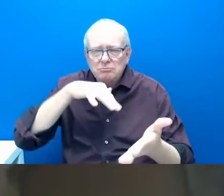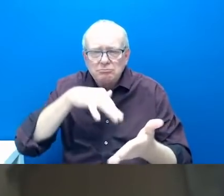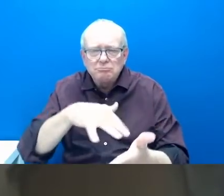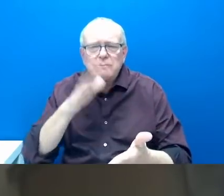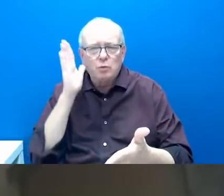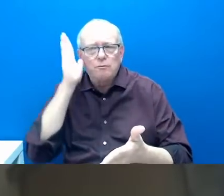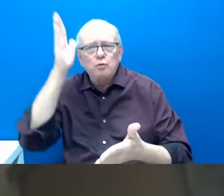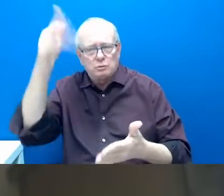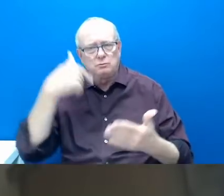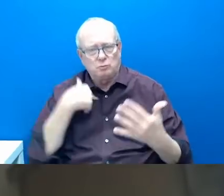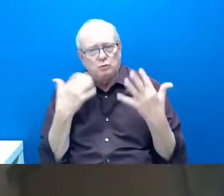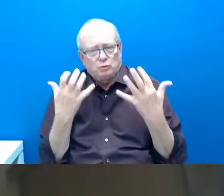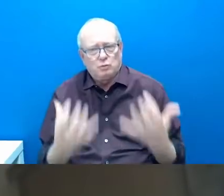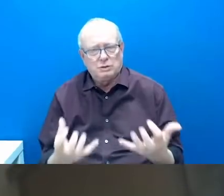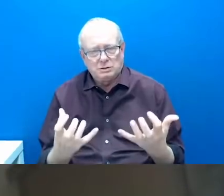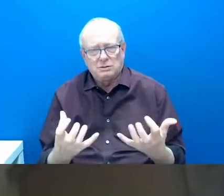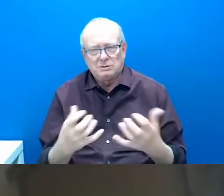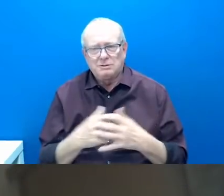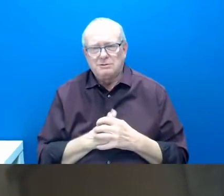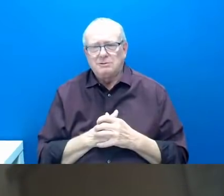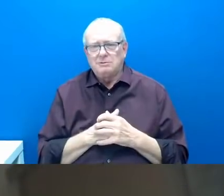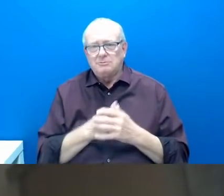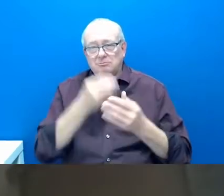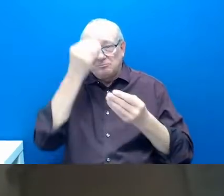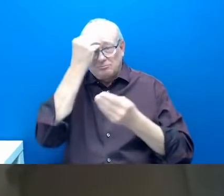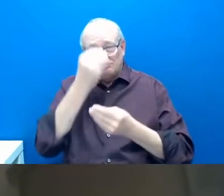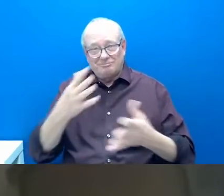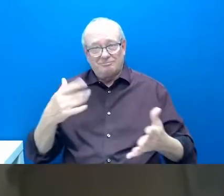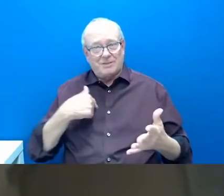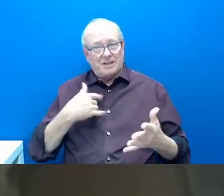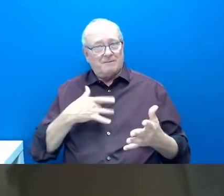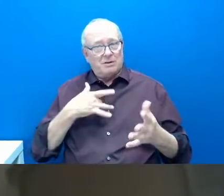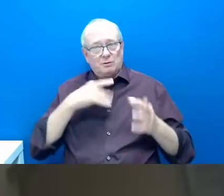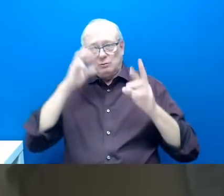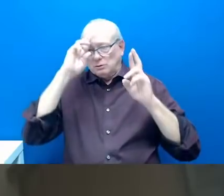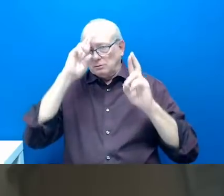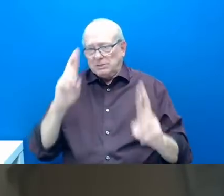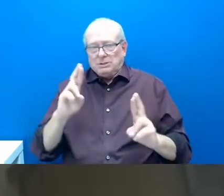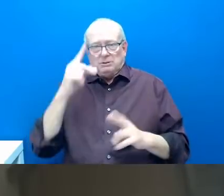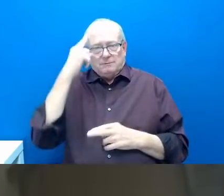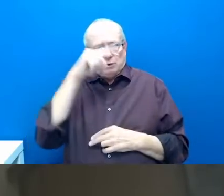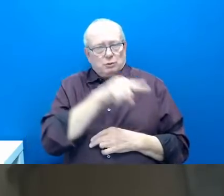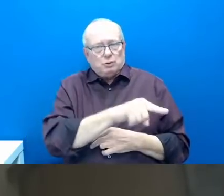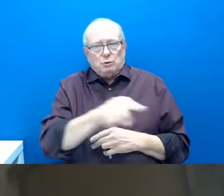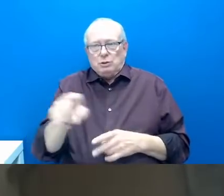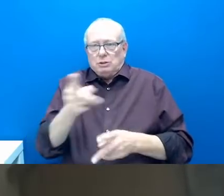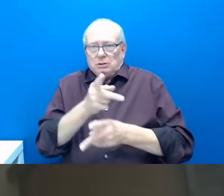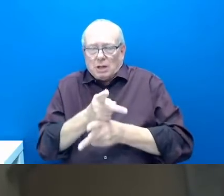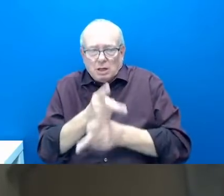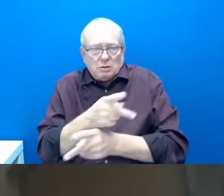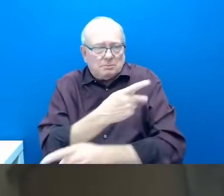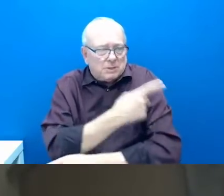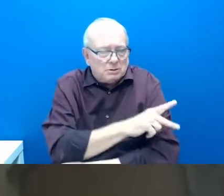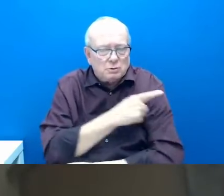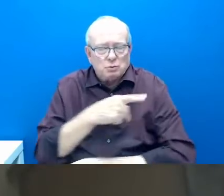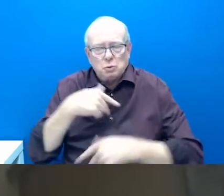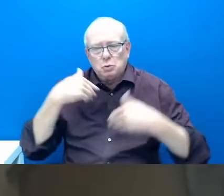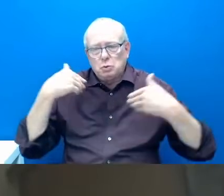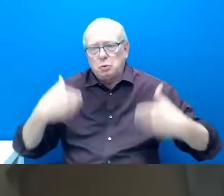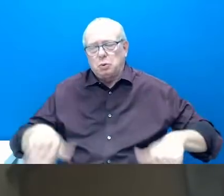road speaks highly to how I feel about everybody who is caring for patients right now.